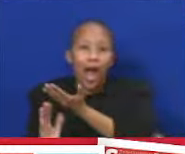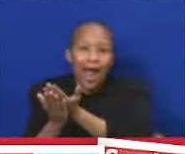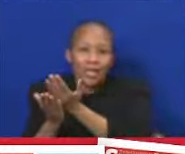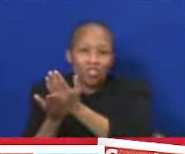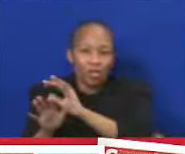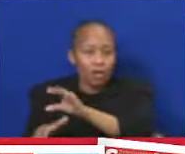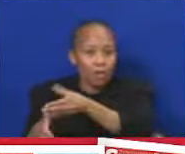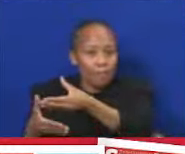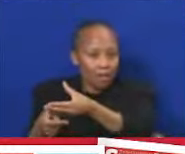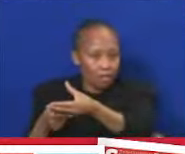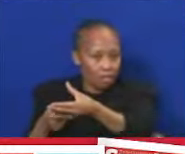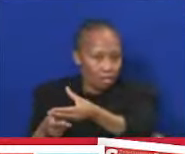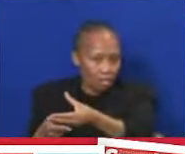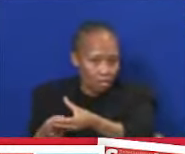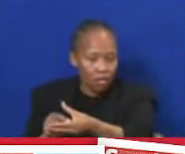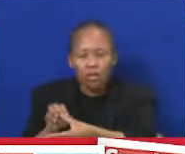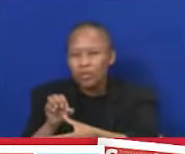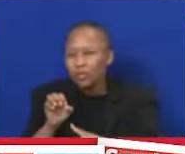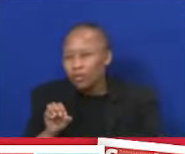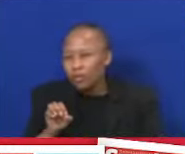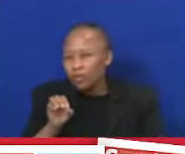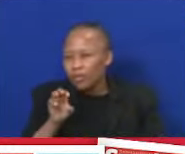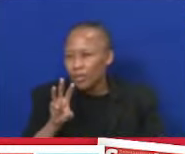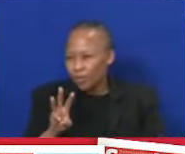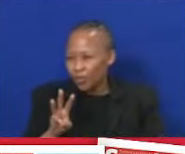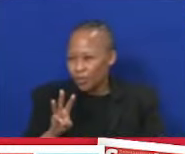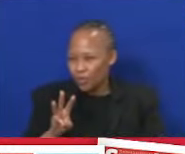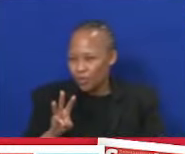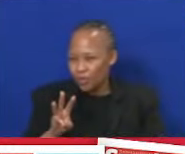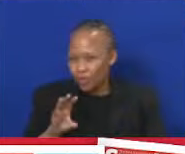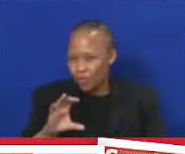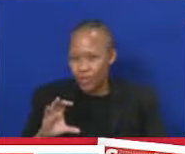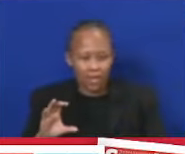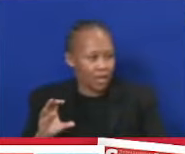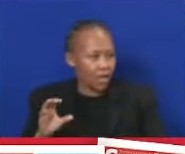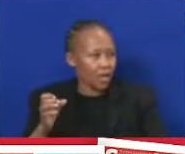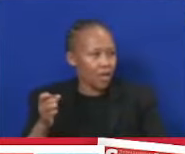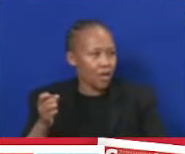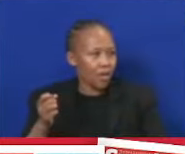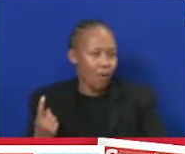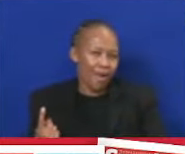a WC1, which is